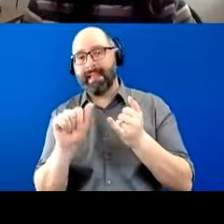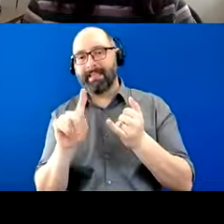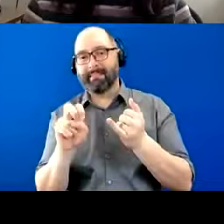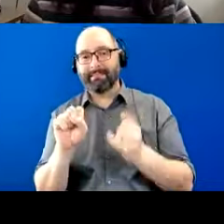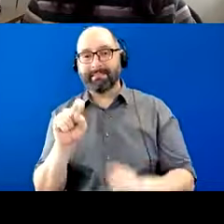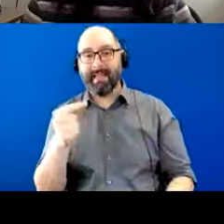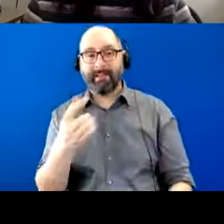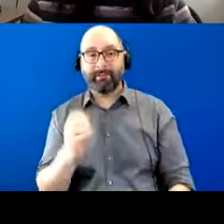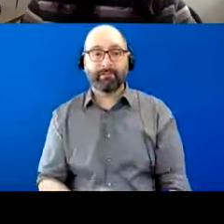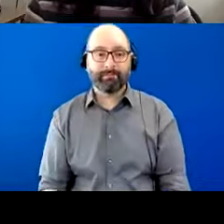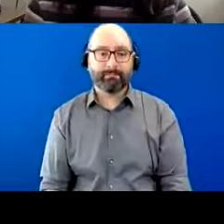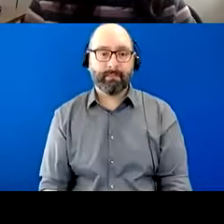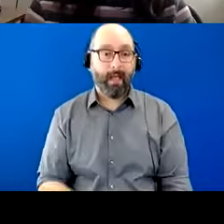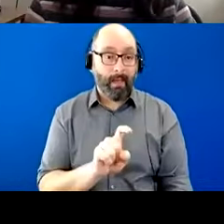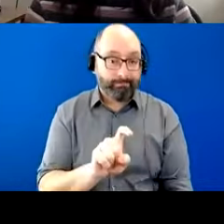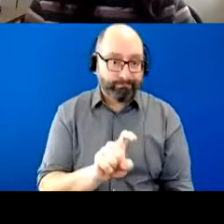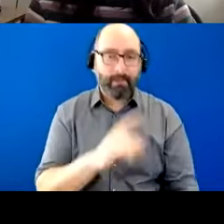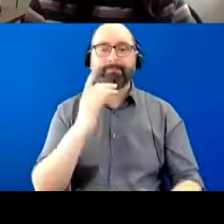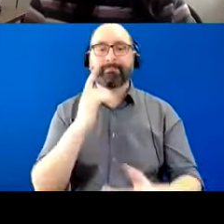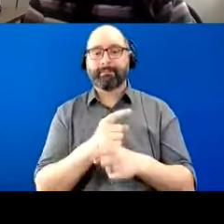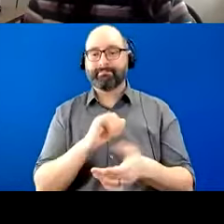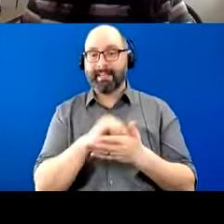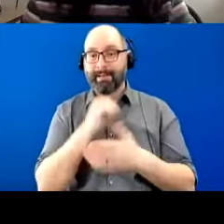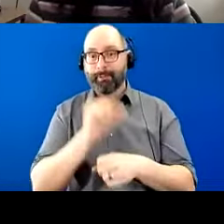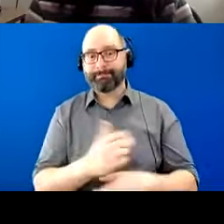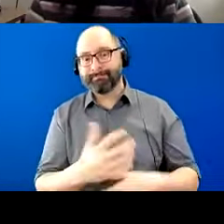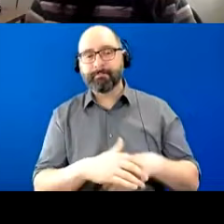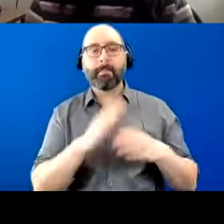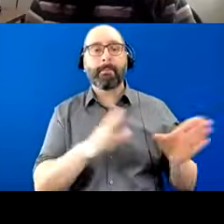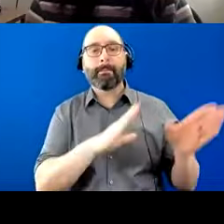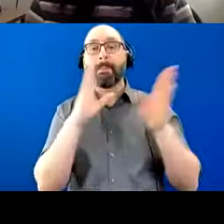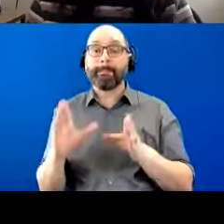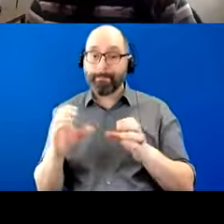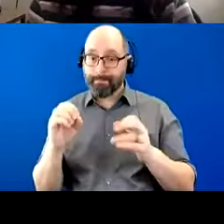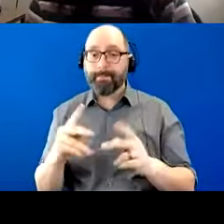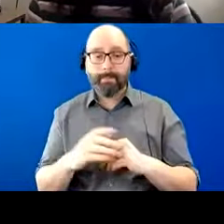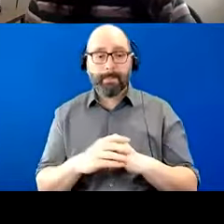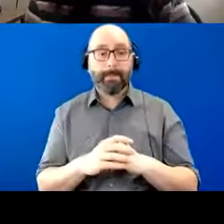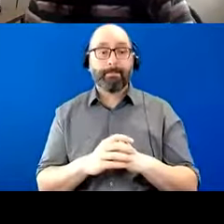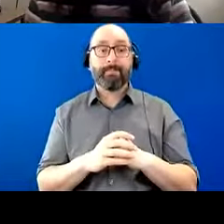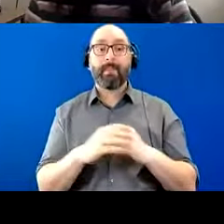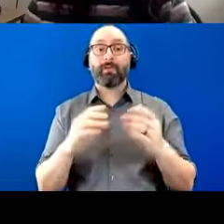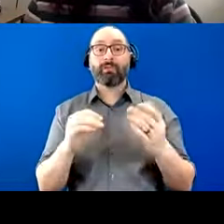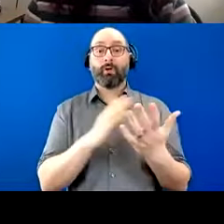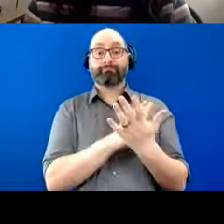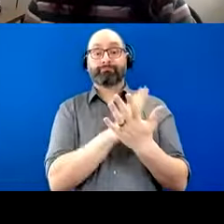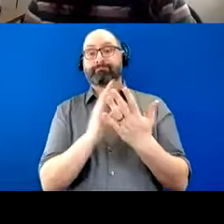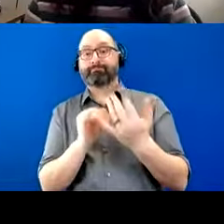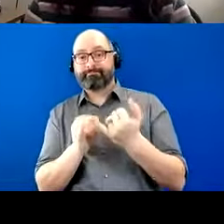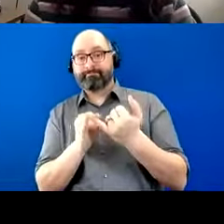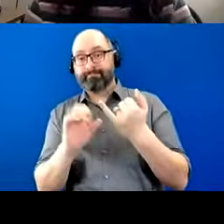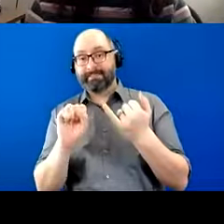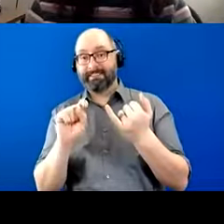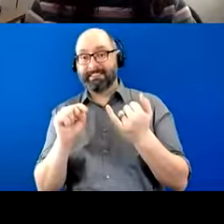Oh, that's right, exactly. Okay, so in the later stage, we again want